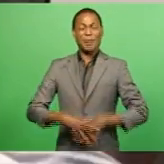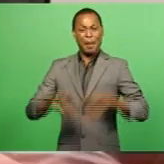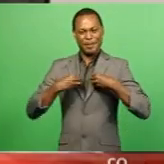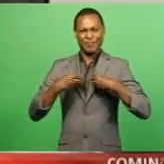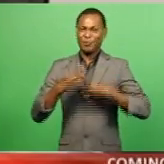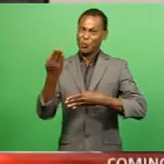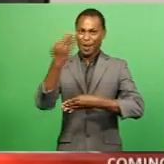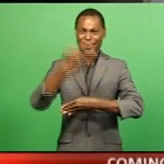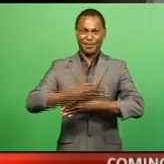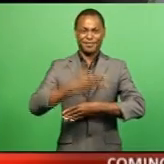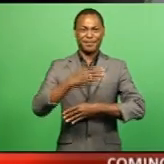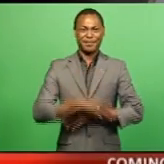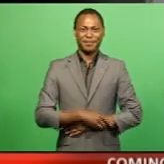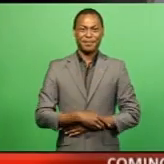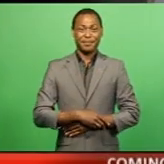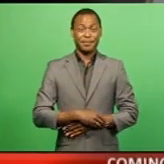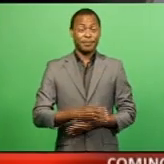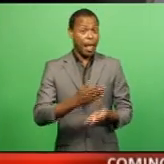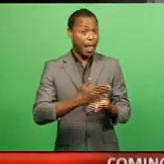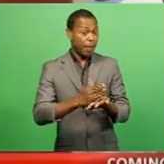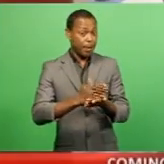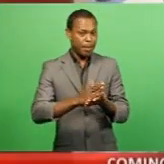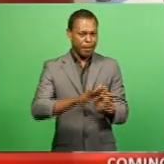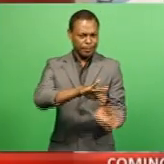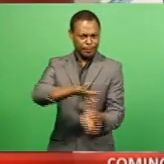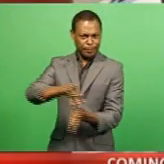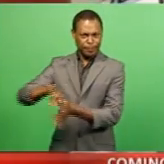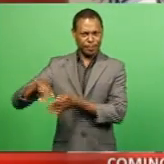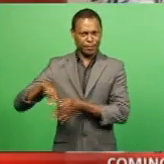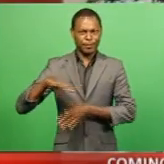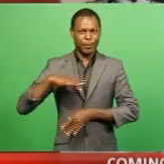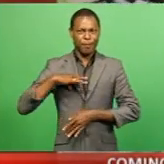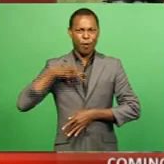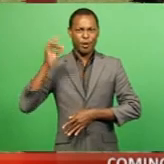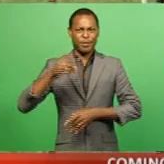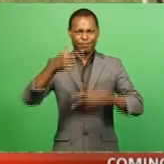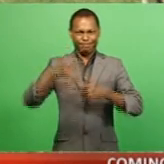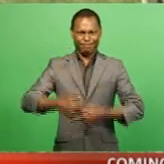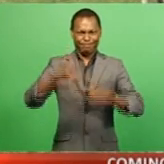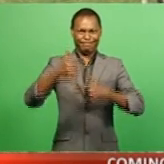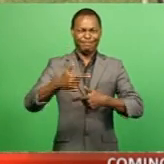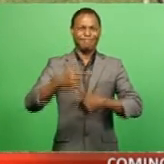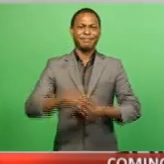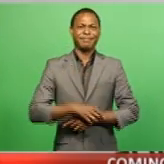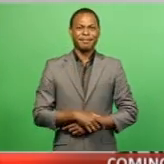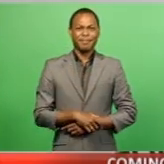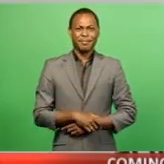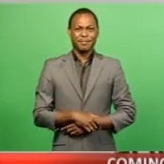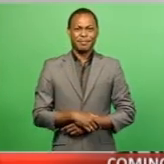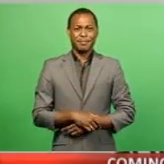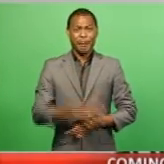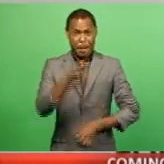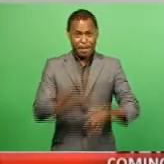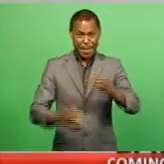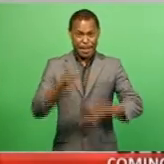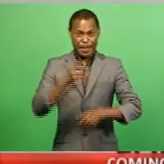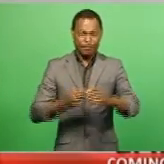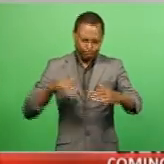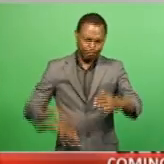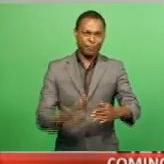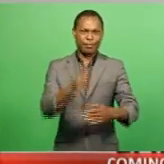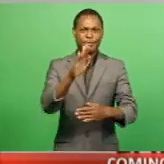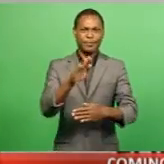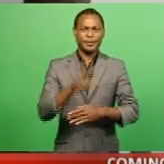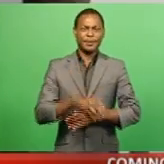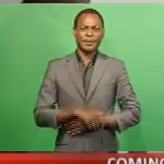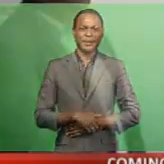tonight, FNPF removes payment limit for voluntary members. and milk production increasing. Stay with